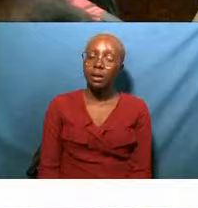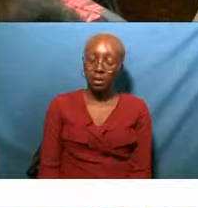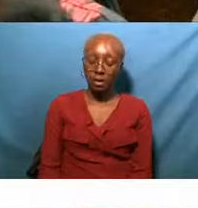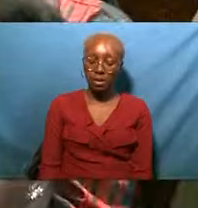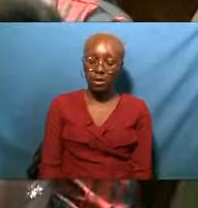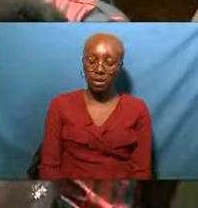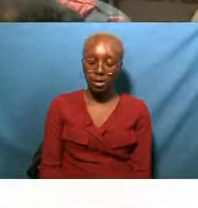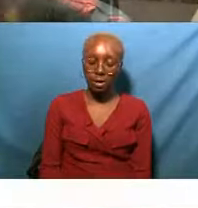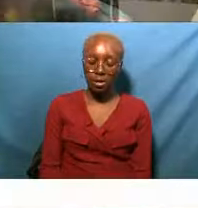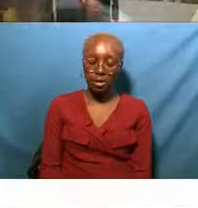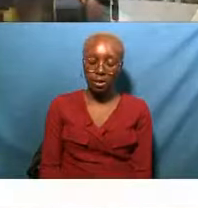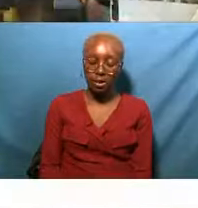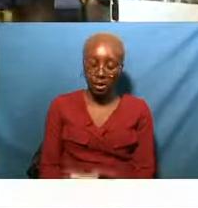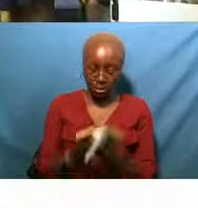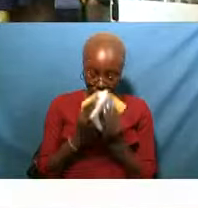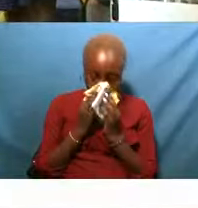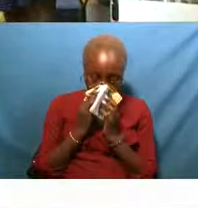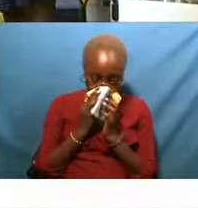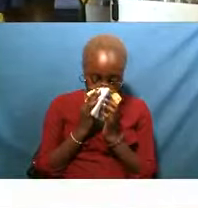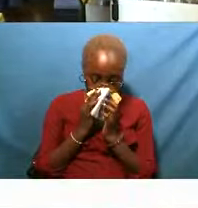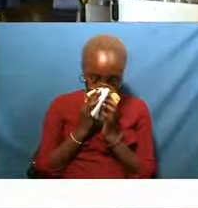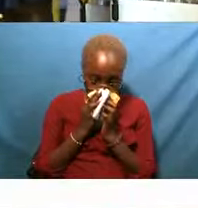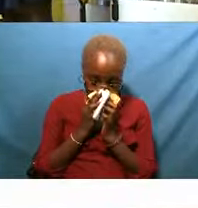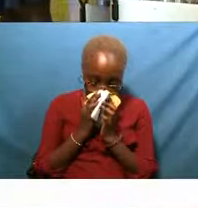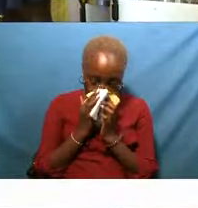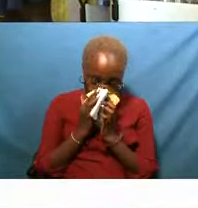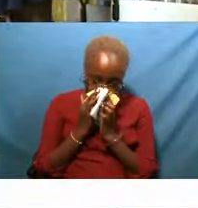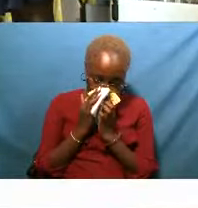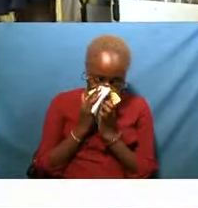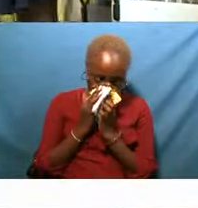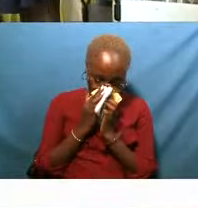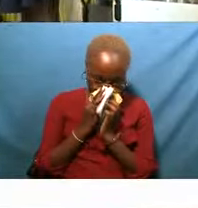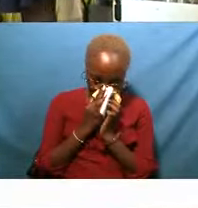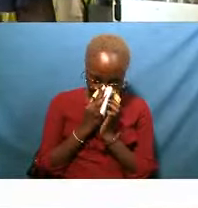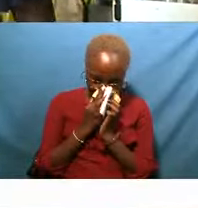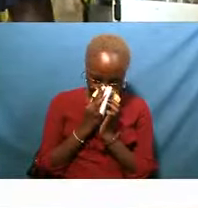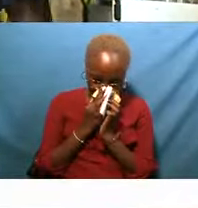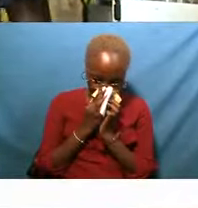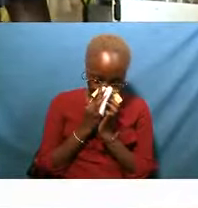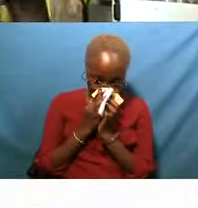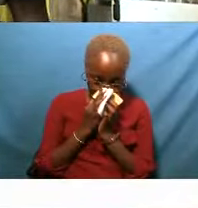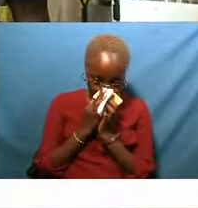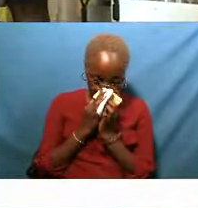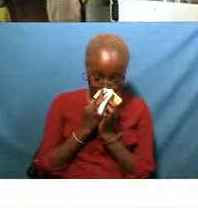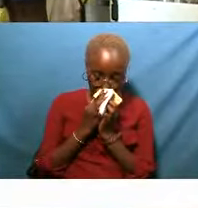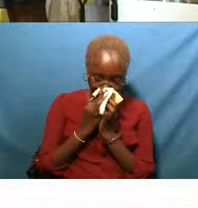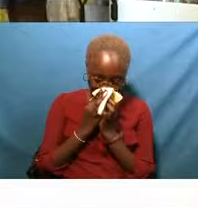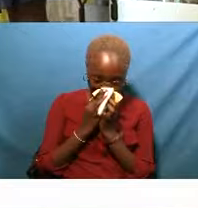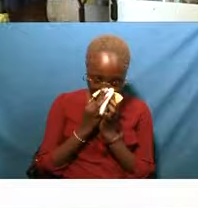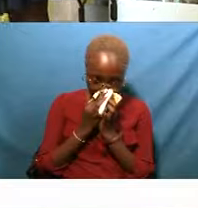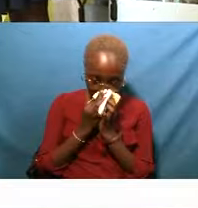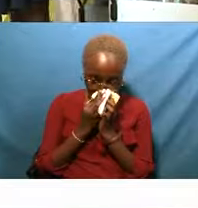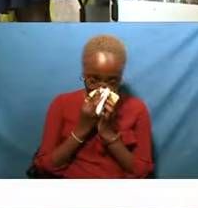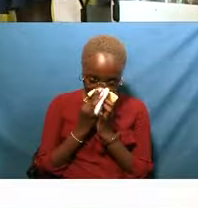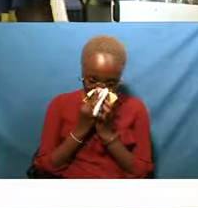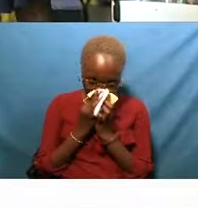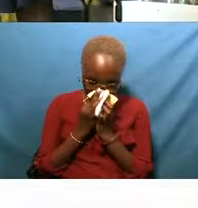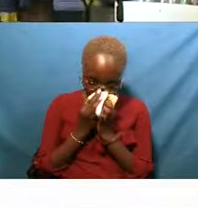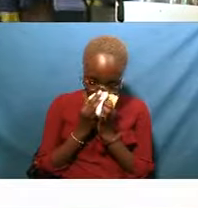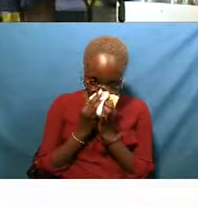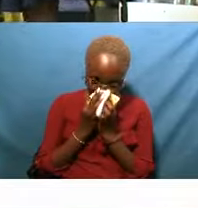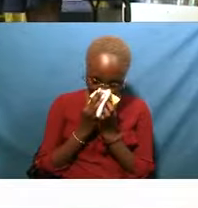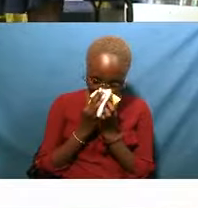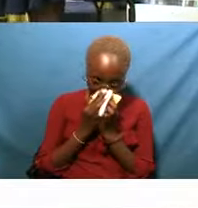my strength, my song. This cornerstone, this